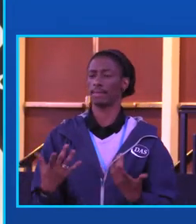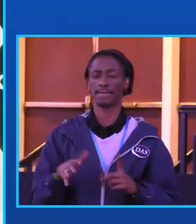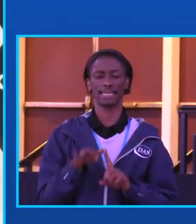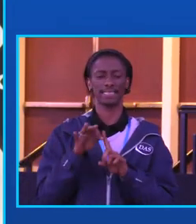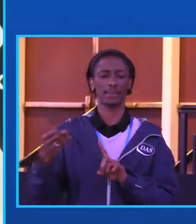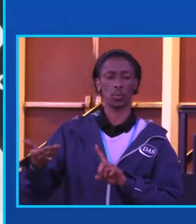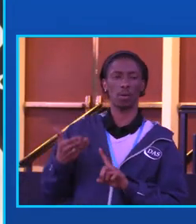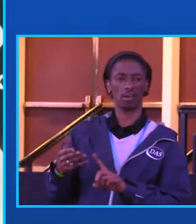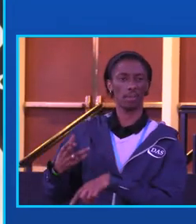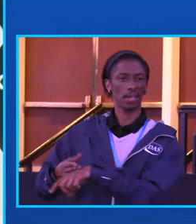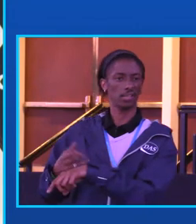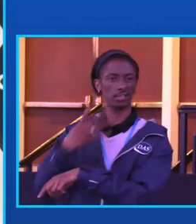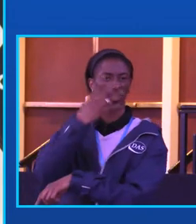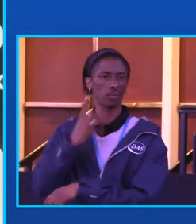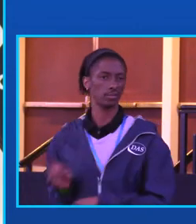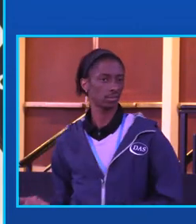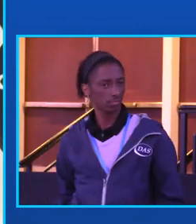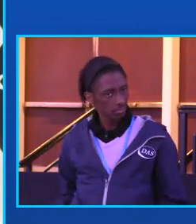welcome Haitian migrants.